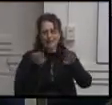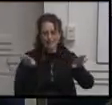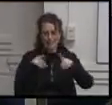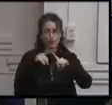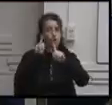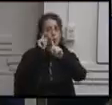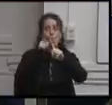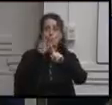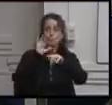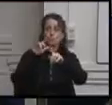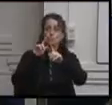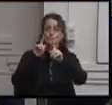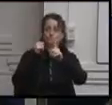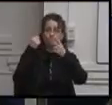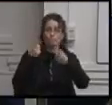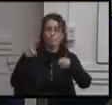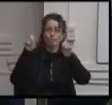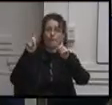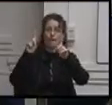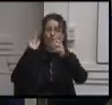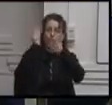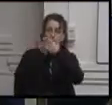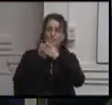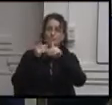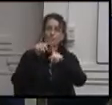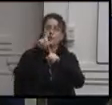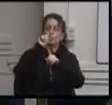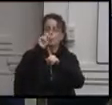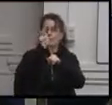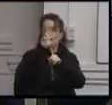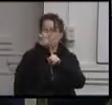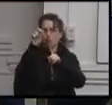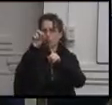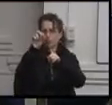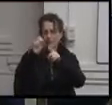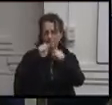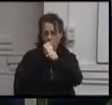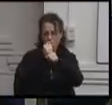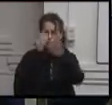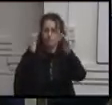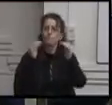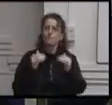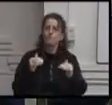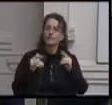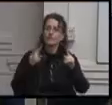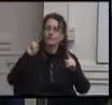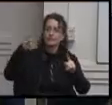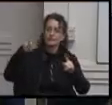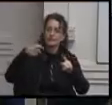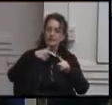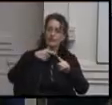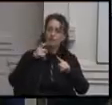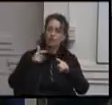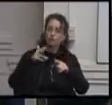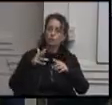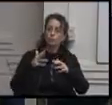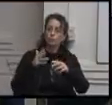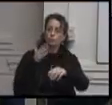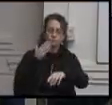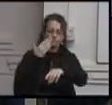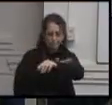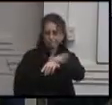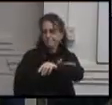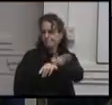from municipal buildings and operations 20% by 2030, and to increase the percentage of weatherized homes and